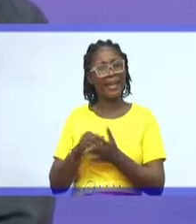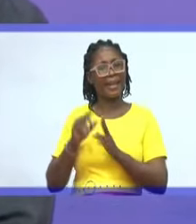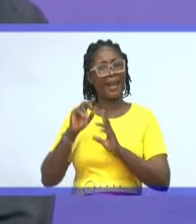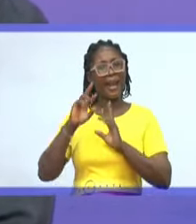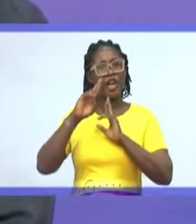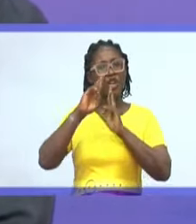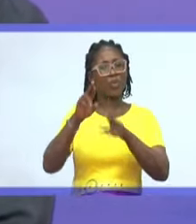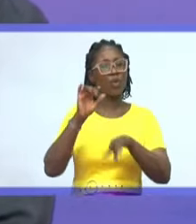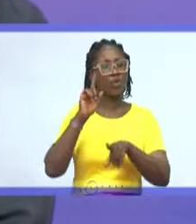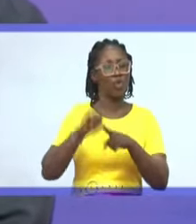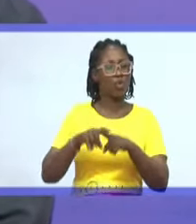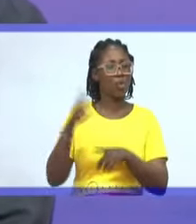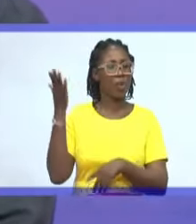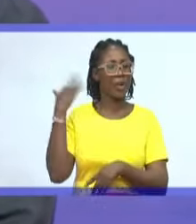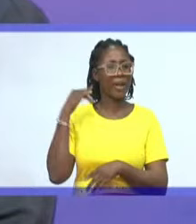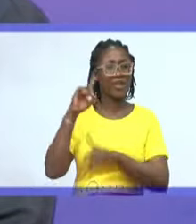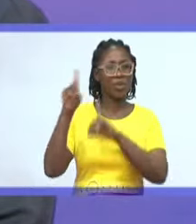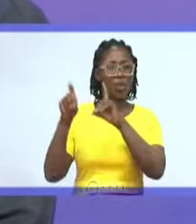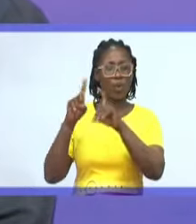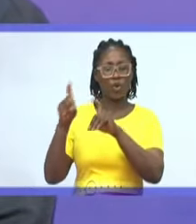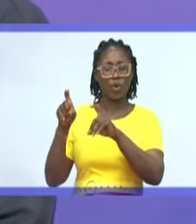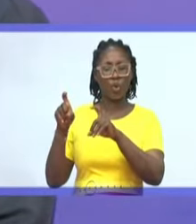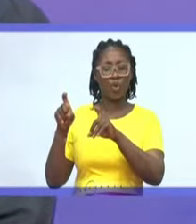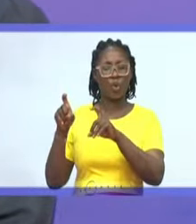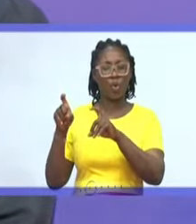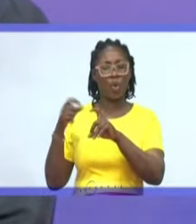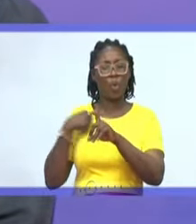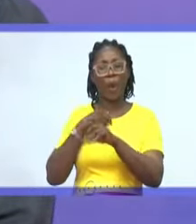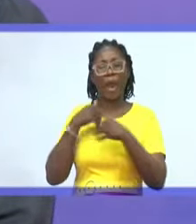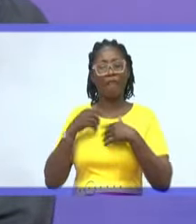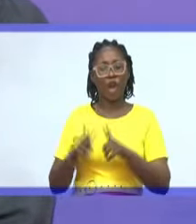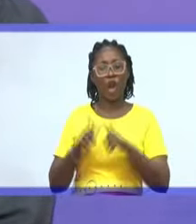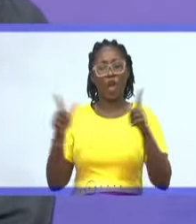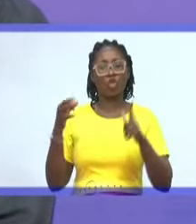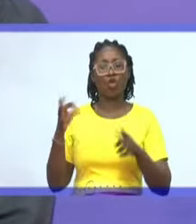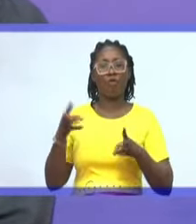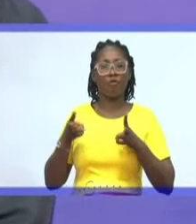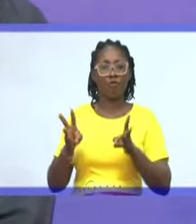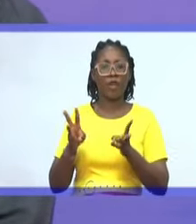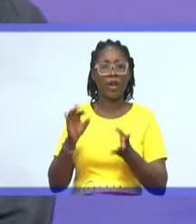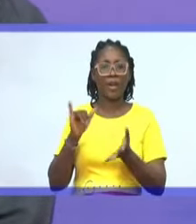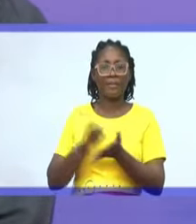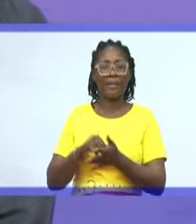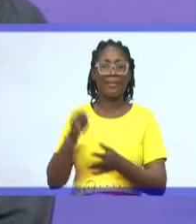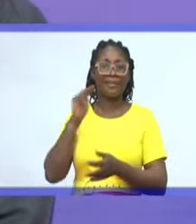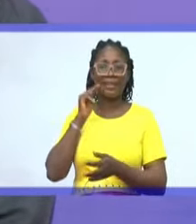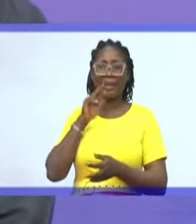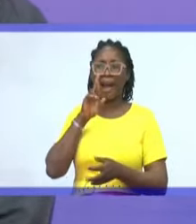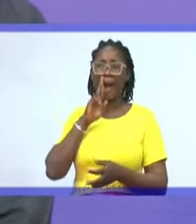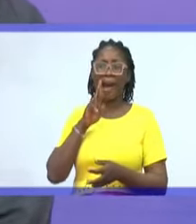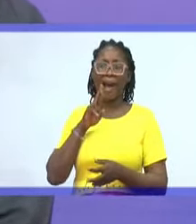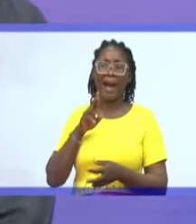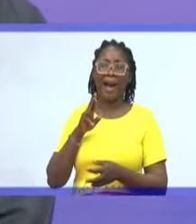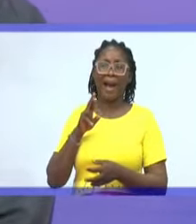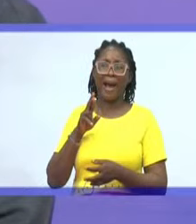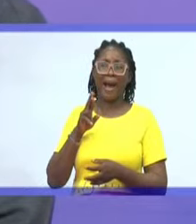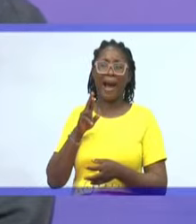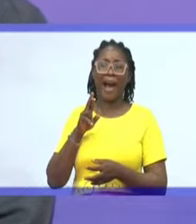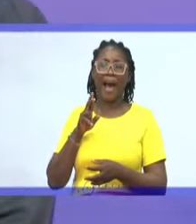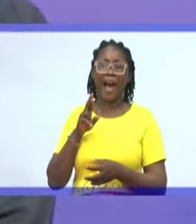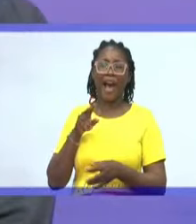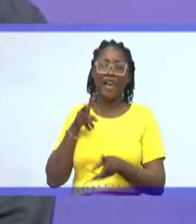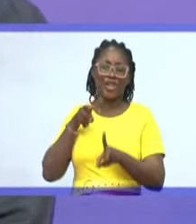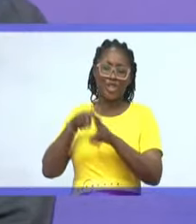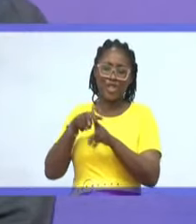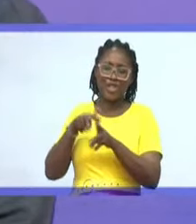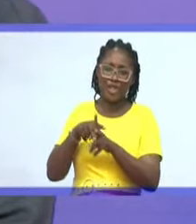question. There is a variety of ways that Nigeria is being shortchanged from what Mr. President